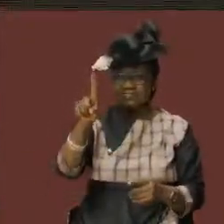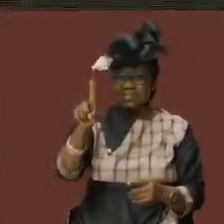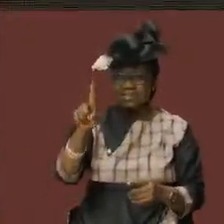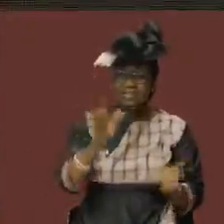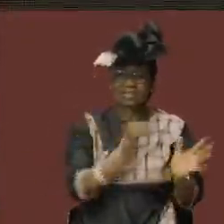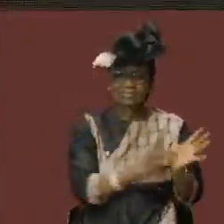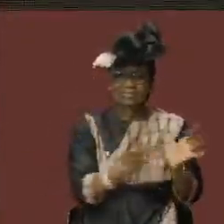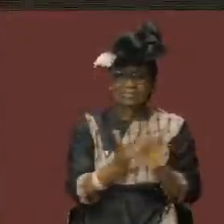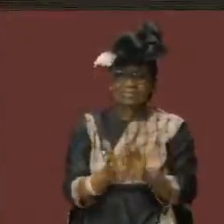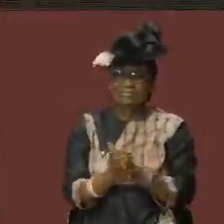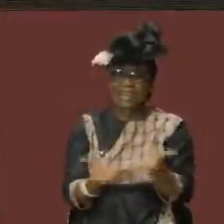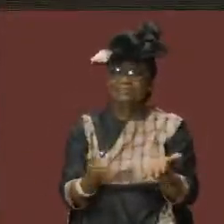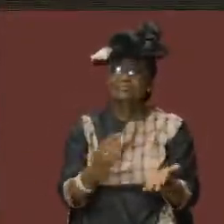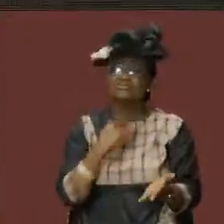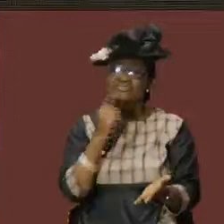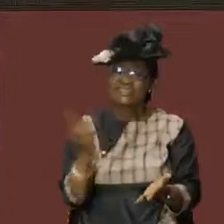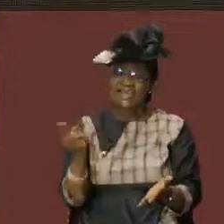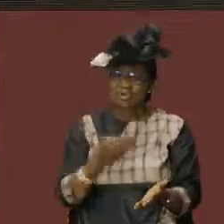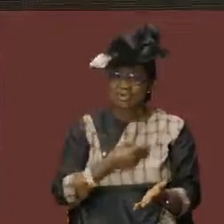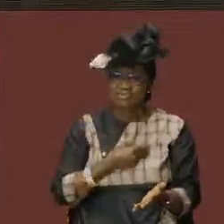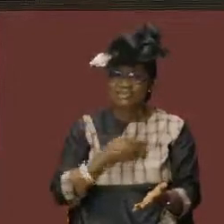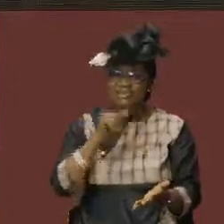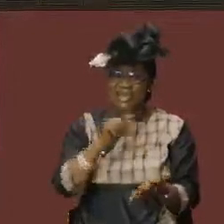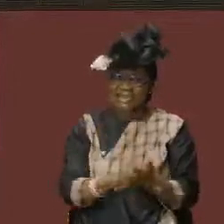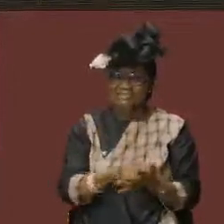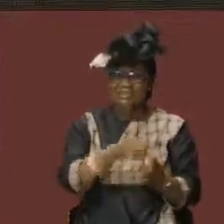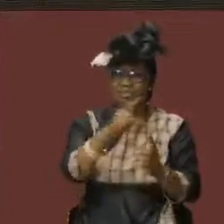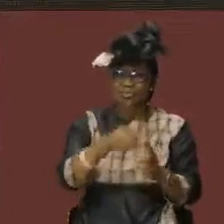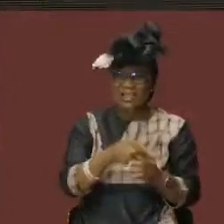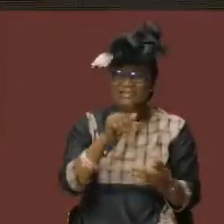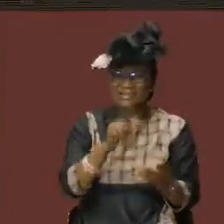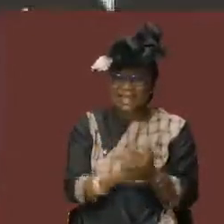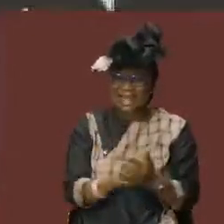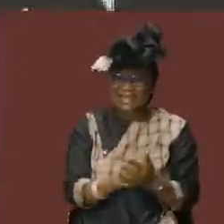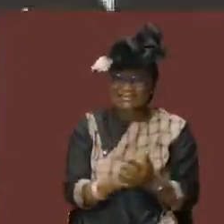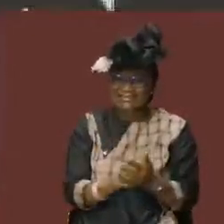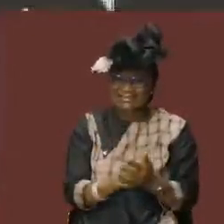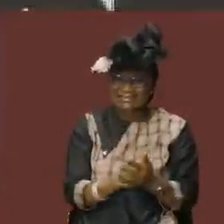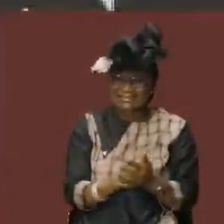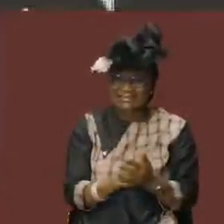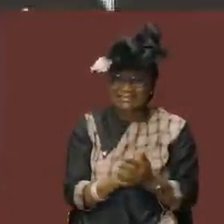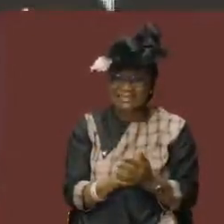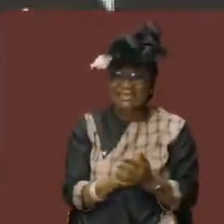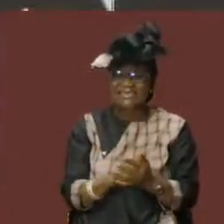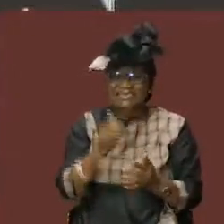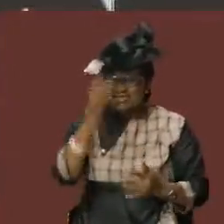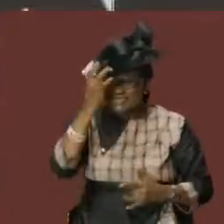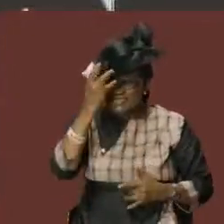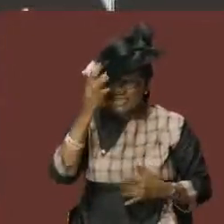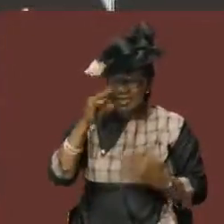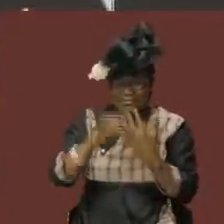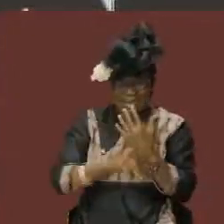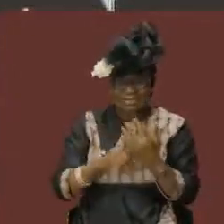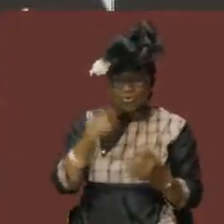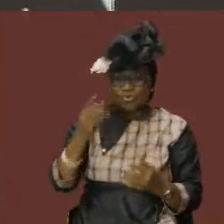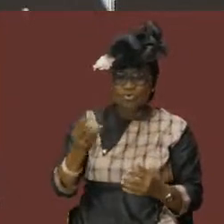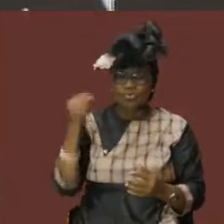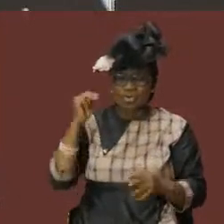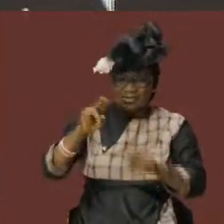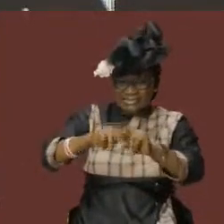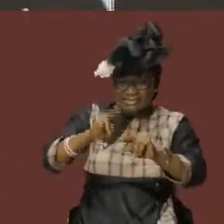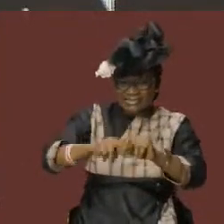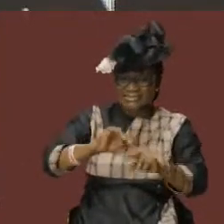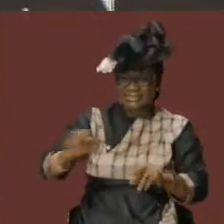tells us that when that layman who had been sitting before the